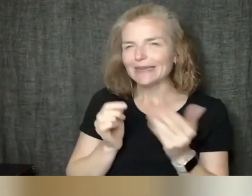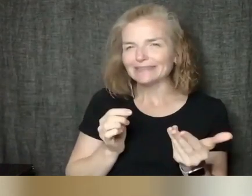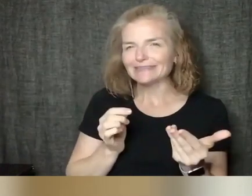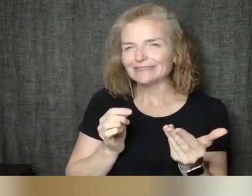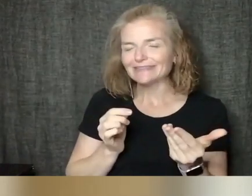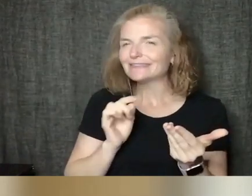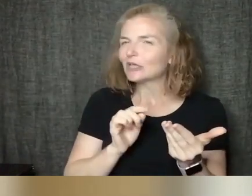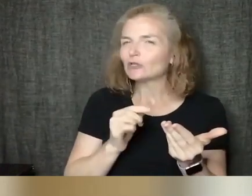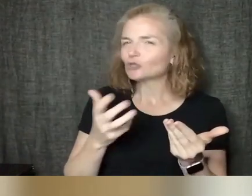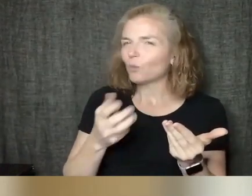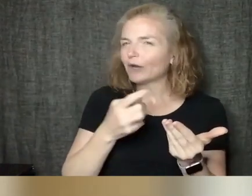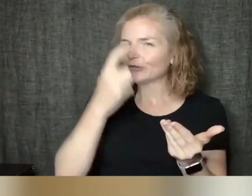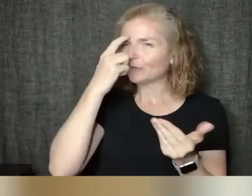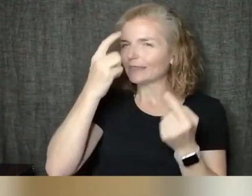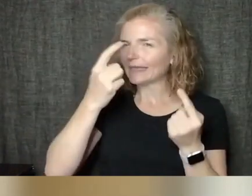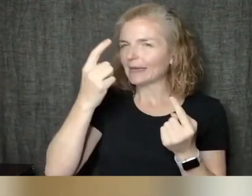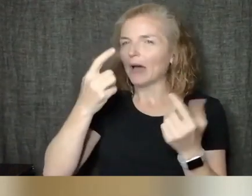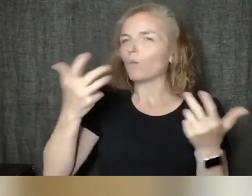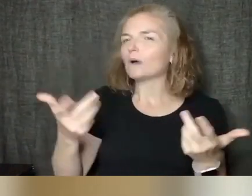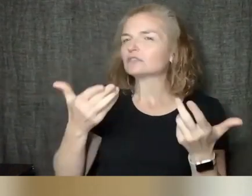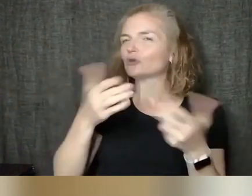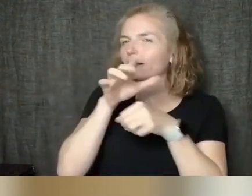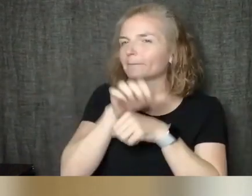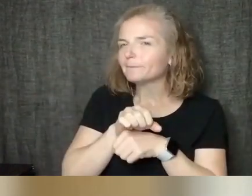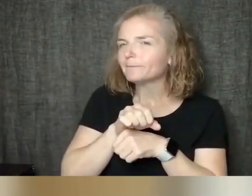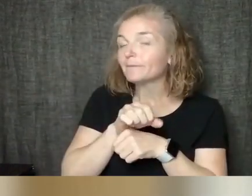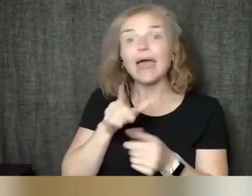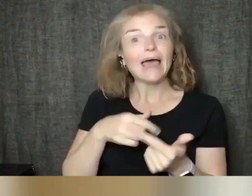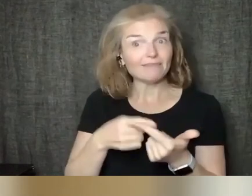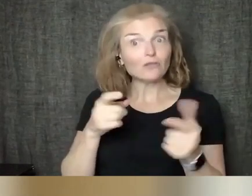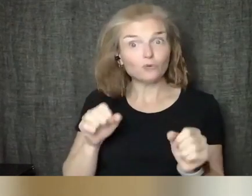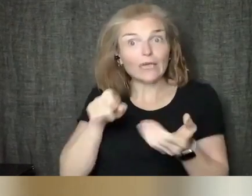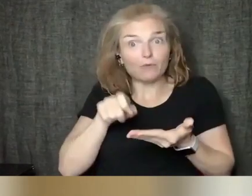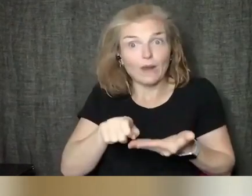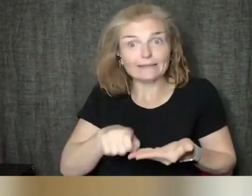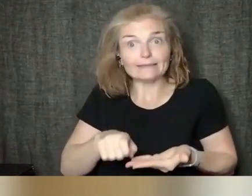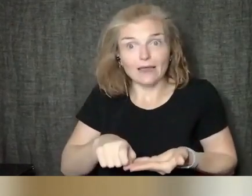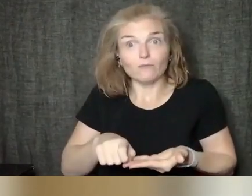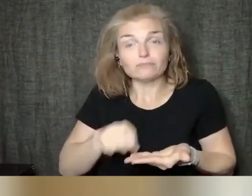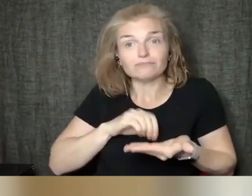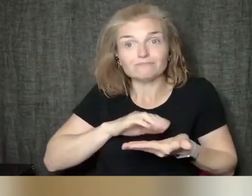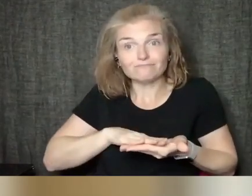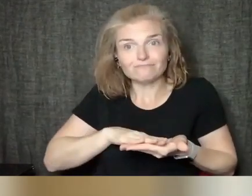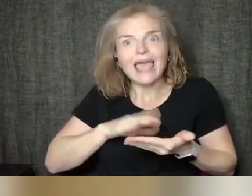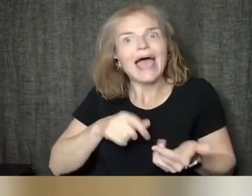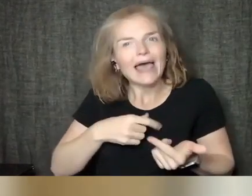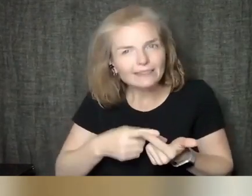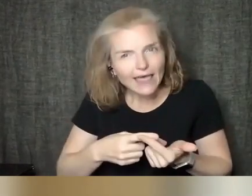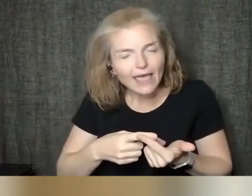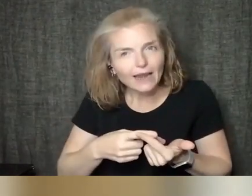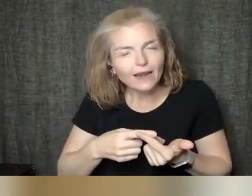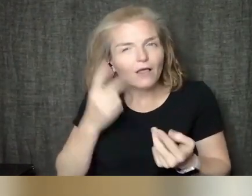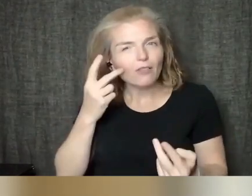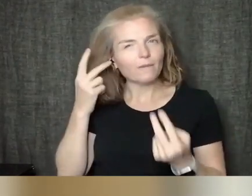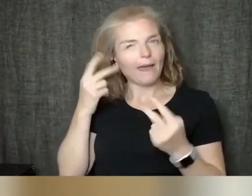early in the day, what your patterns are. And then you can write them down and you can develop strategies for working with